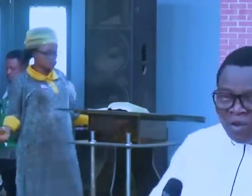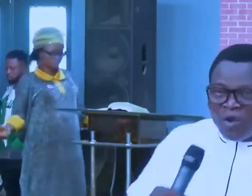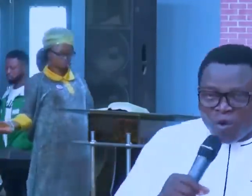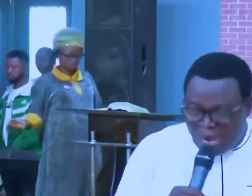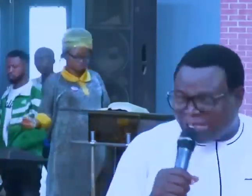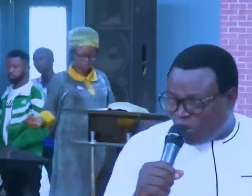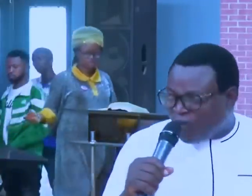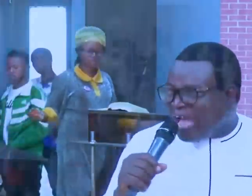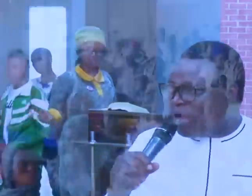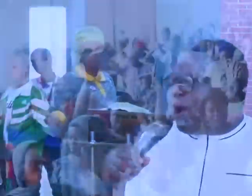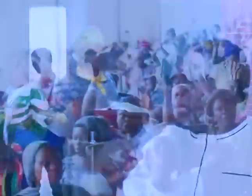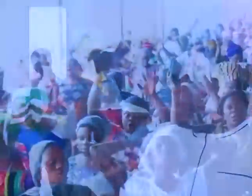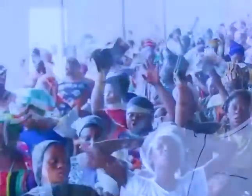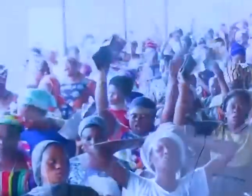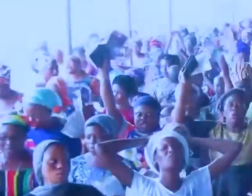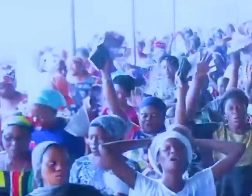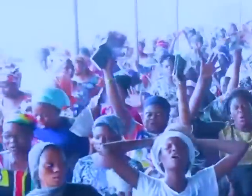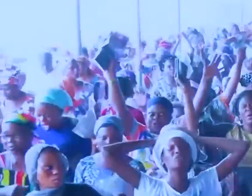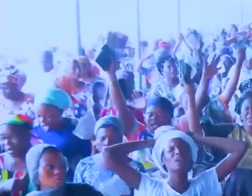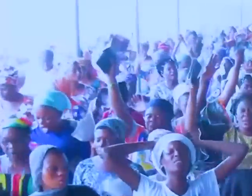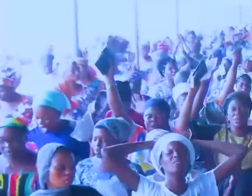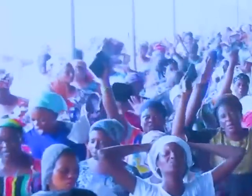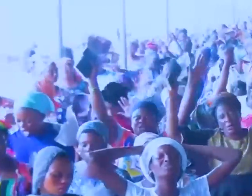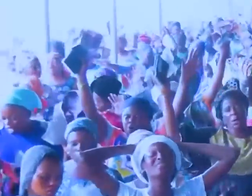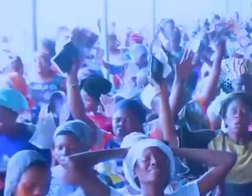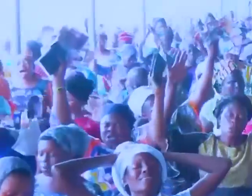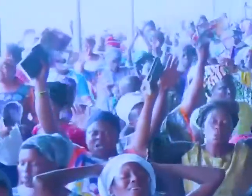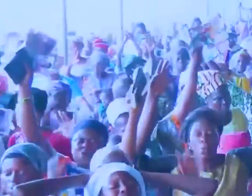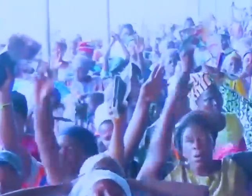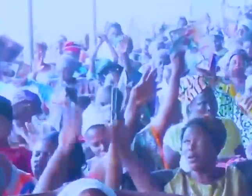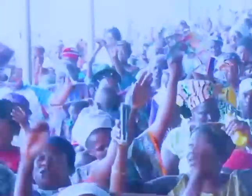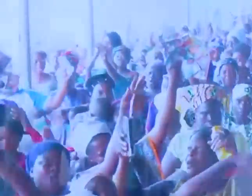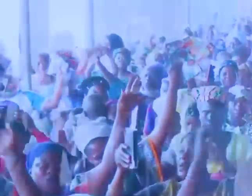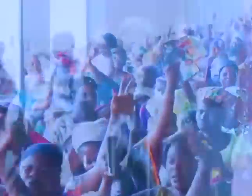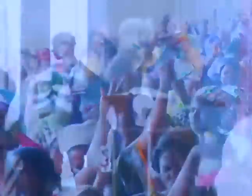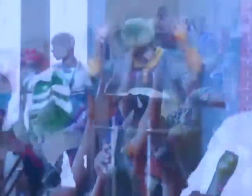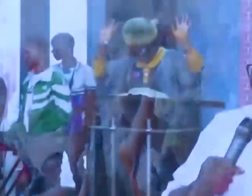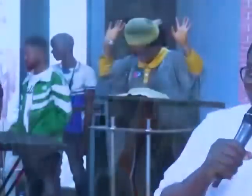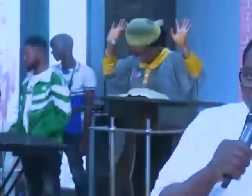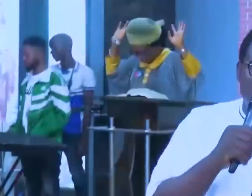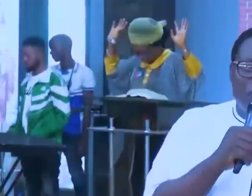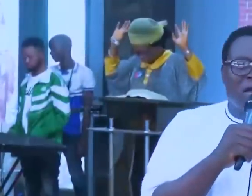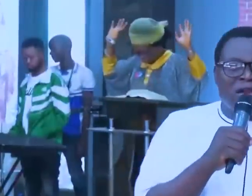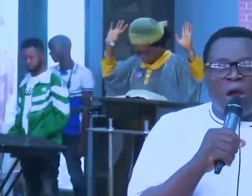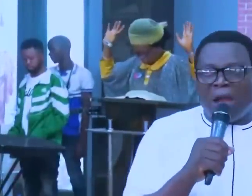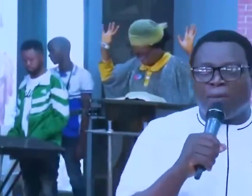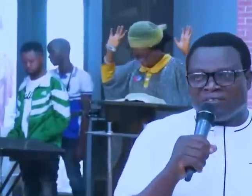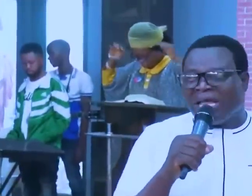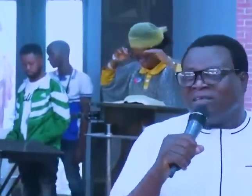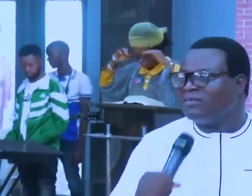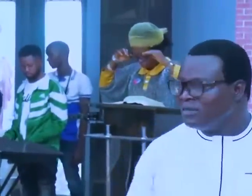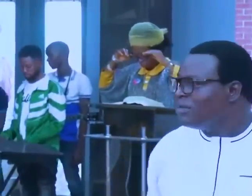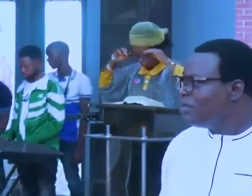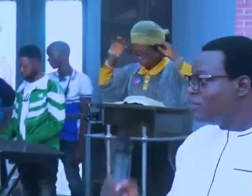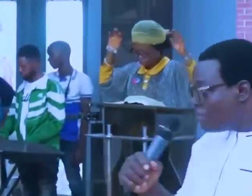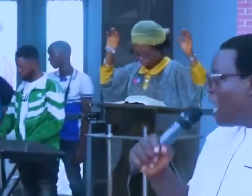Jesu o le tun fara hanu aye re Jesu emi duro bi weli olorun ala e mo so bi okan awa